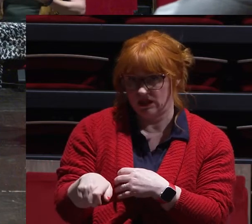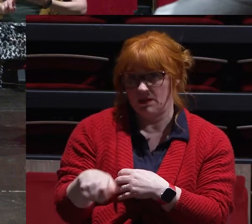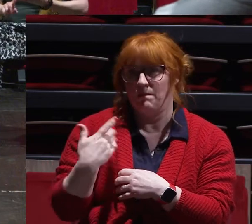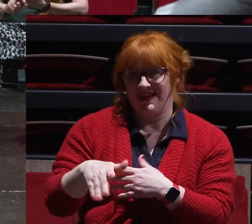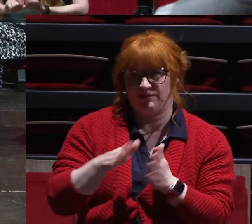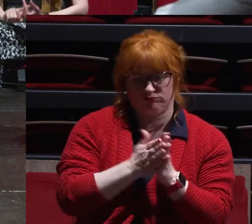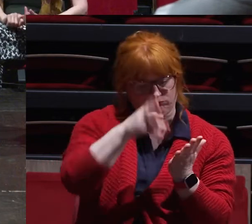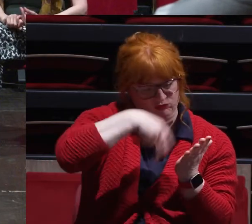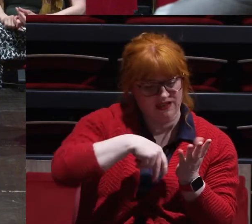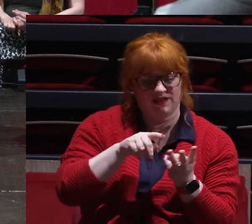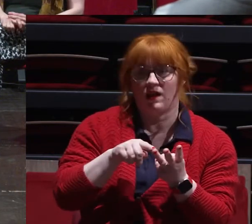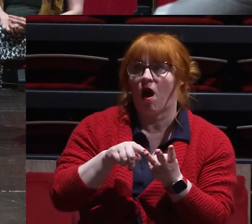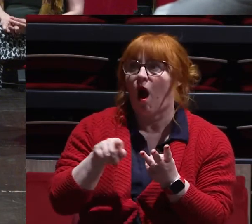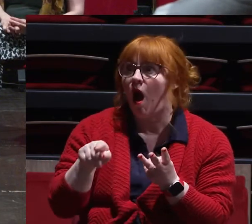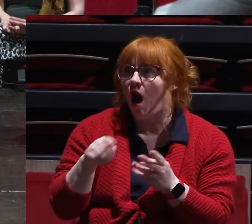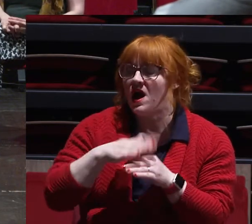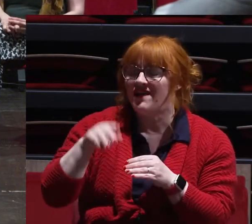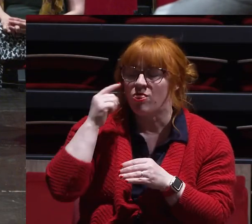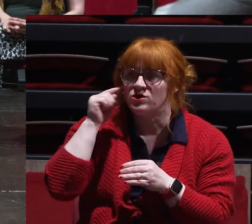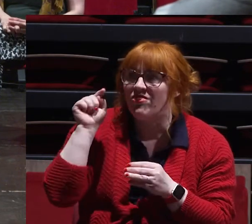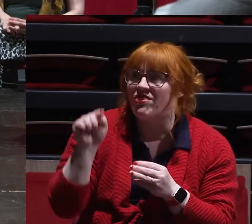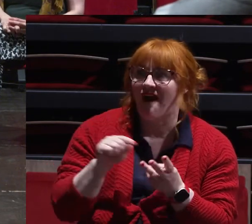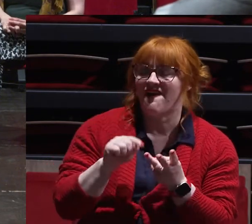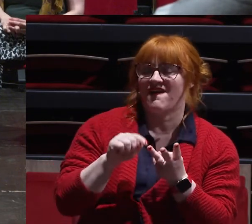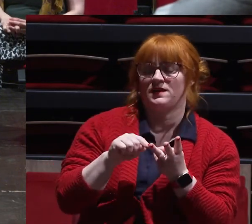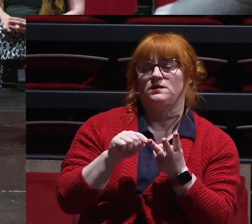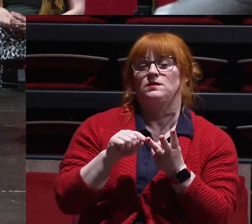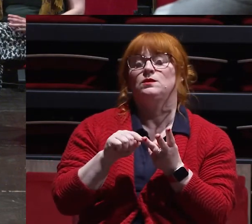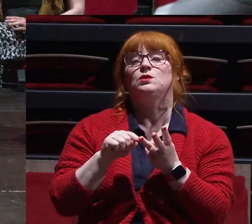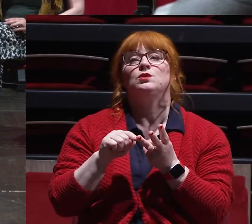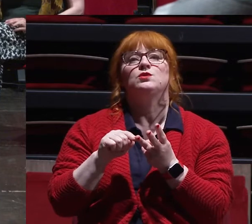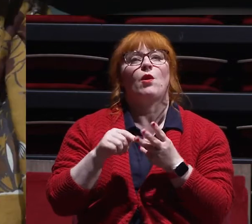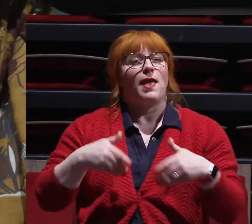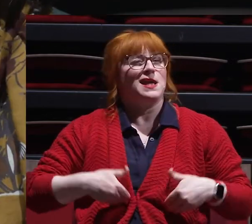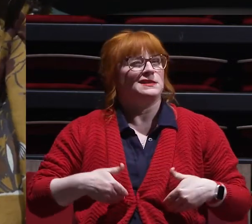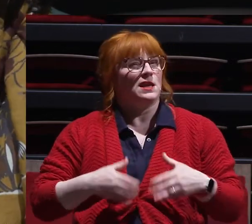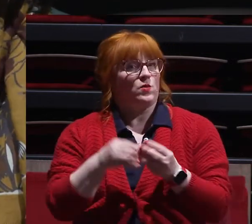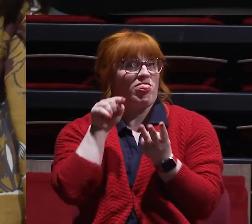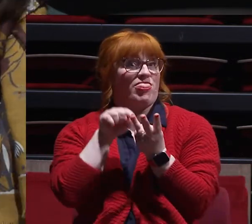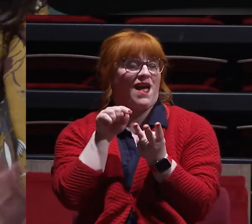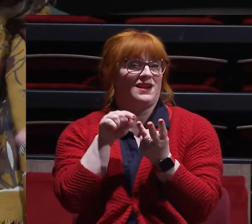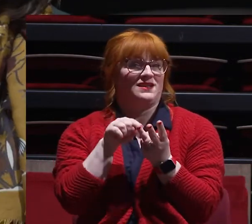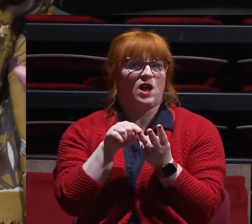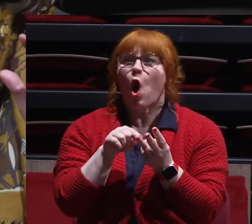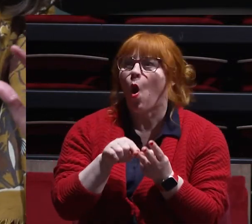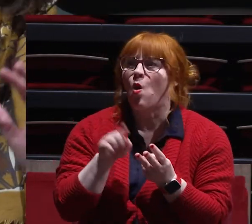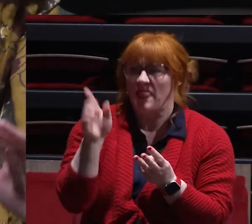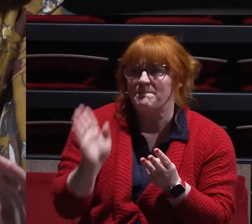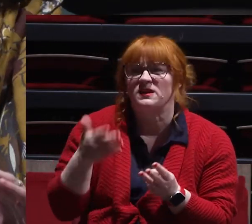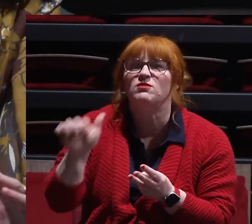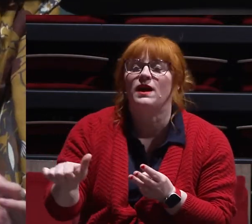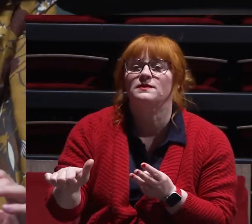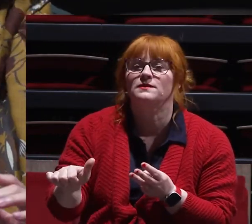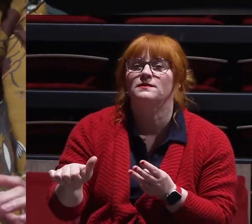And then the third kind of note is the note that you haven't thought of, that's interesting. And the instinct with those, depending on your personality,